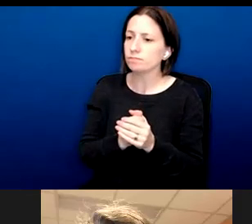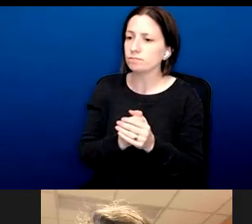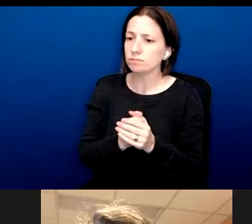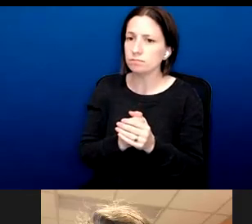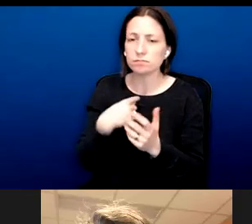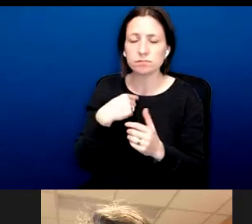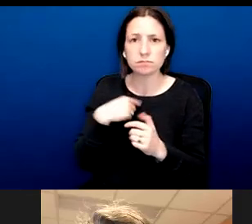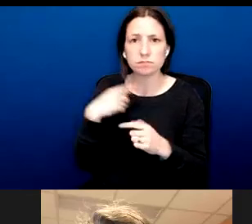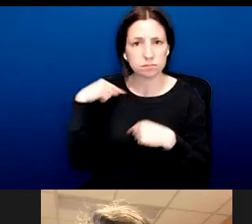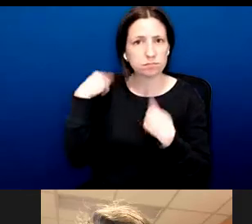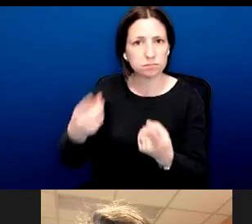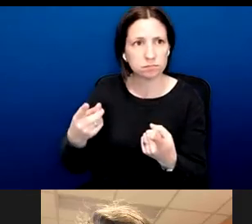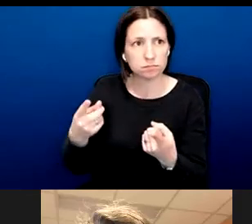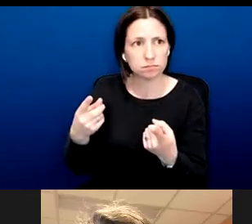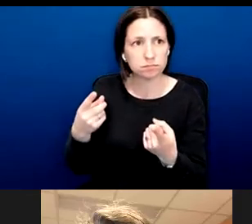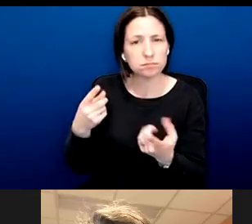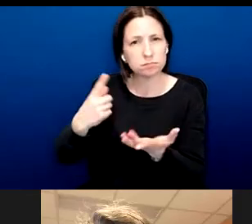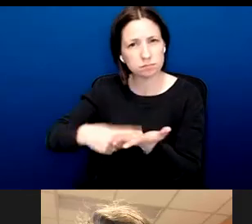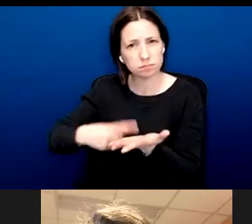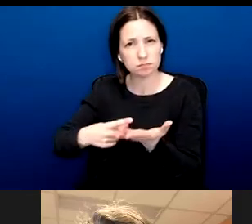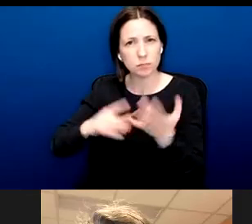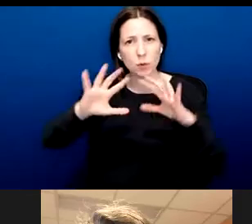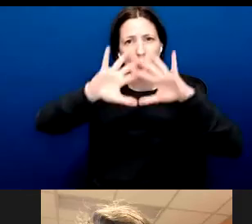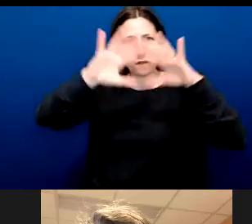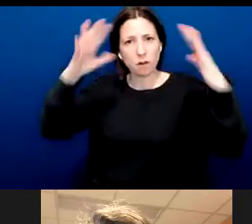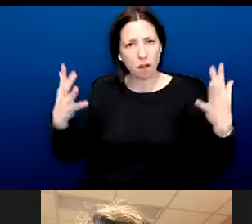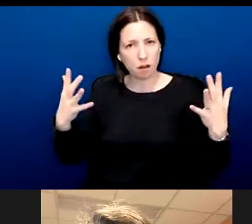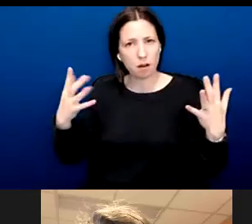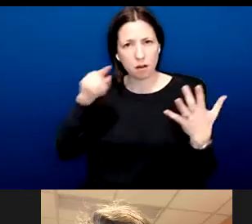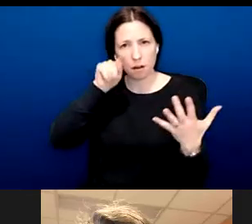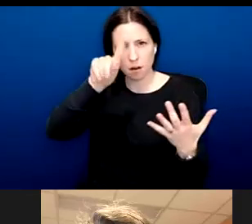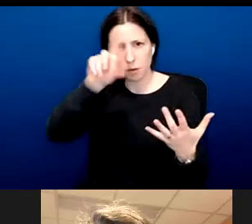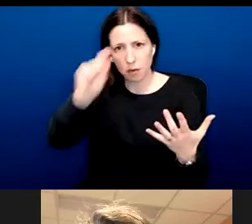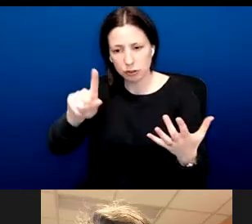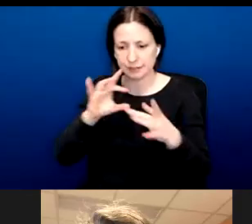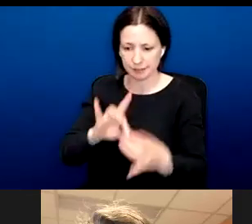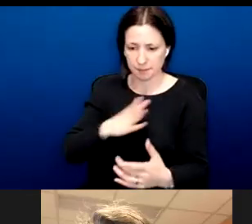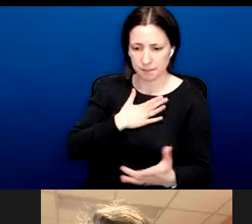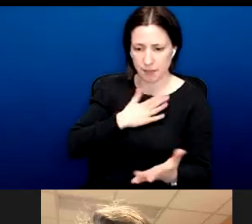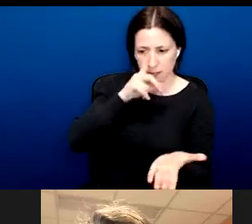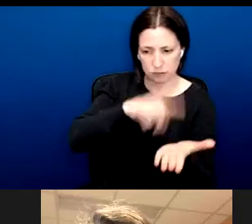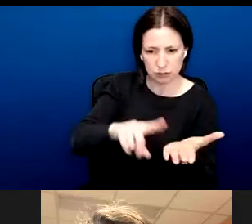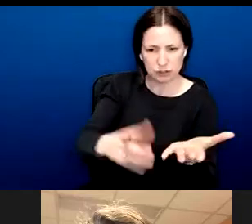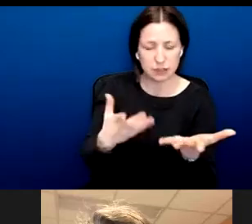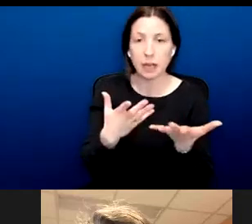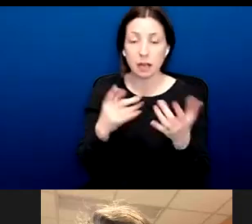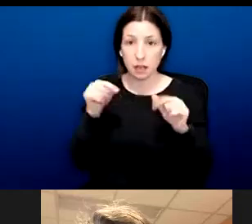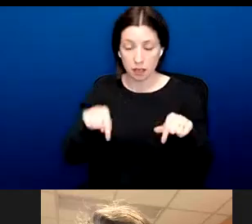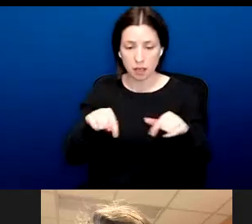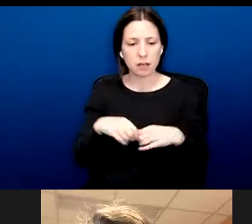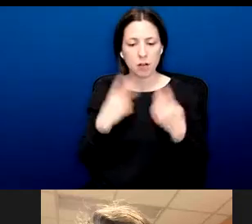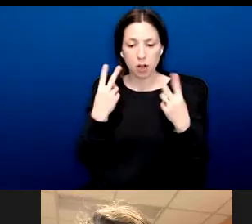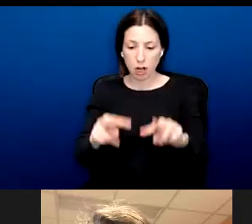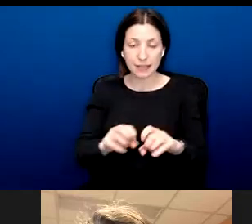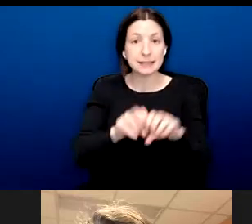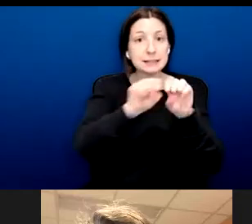I've kind of talked about in regards to my overall research agenda is how are systems and how are interfaces,